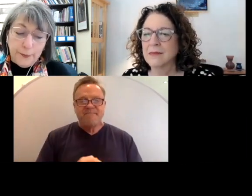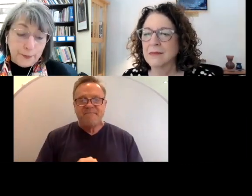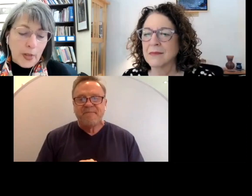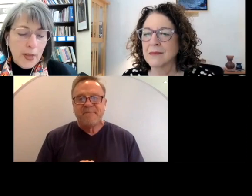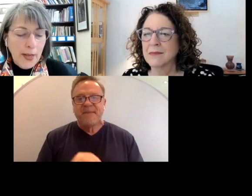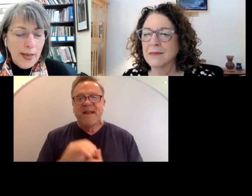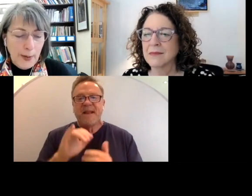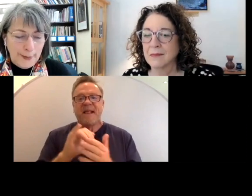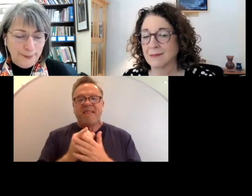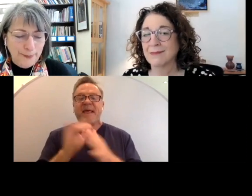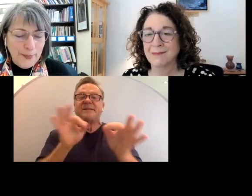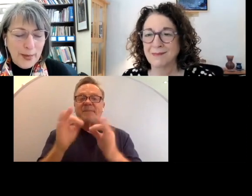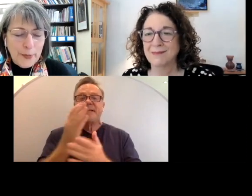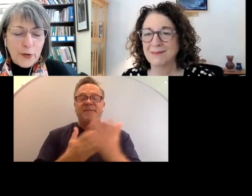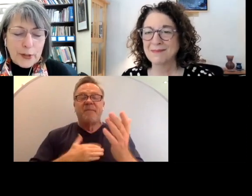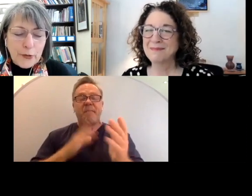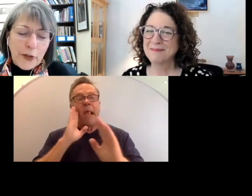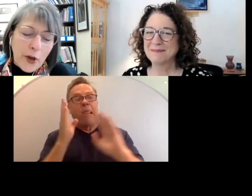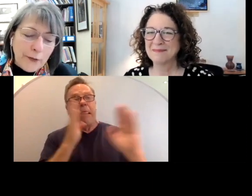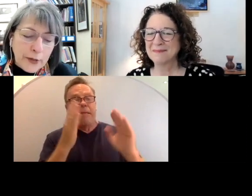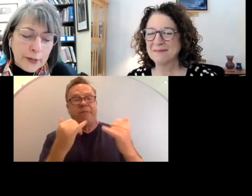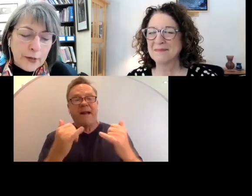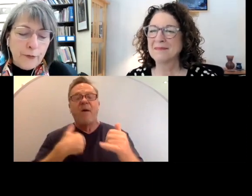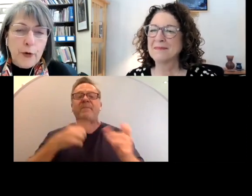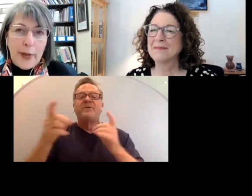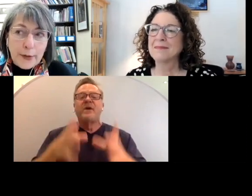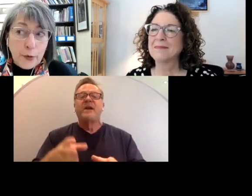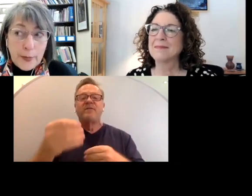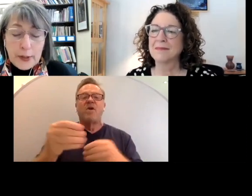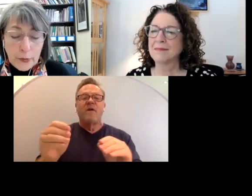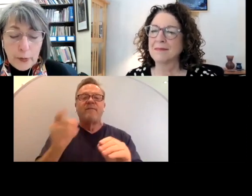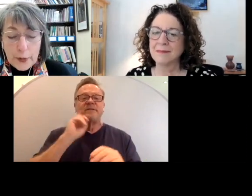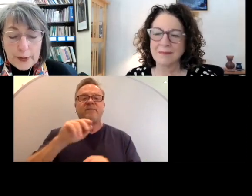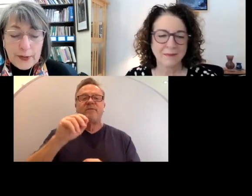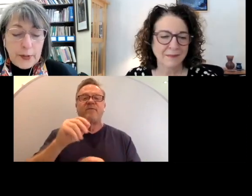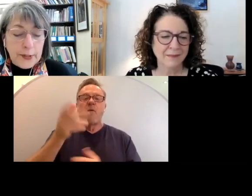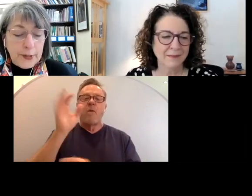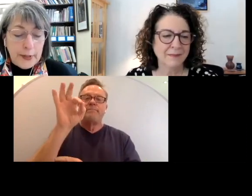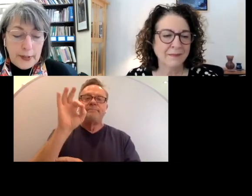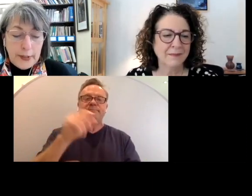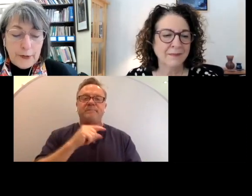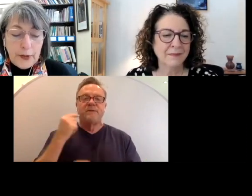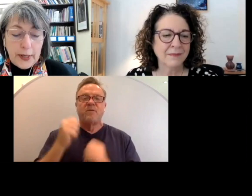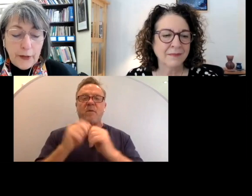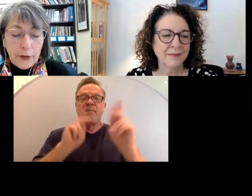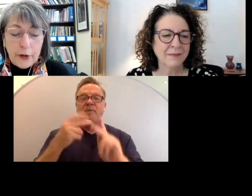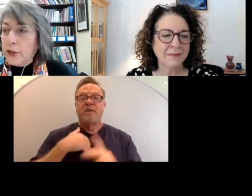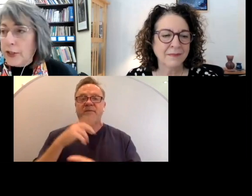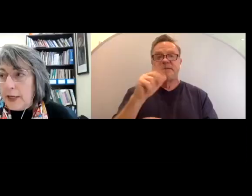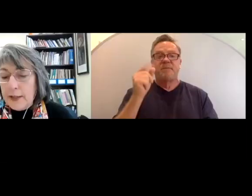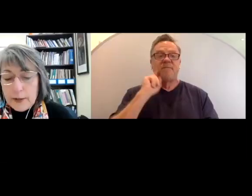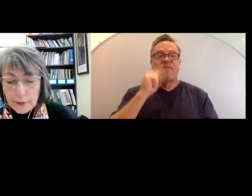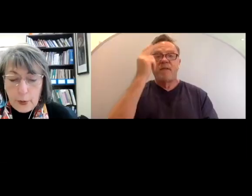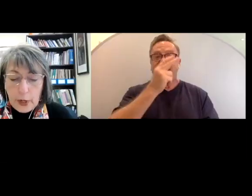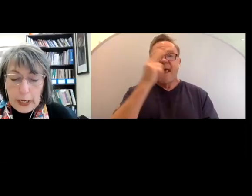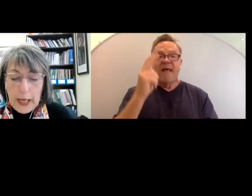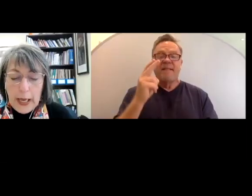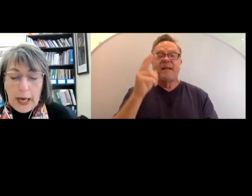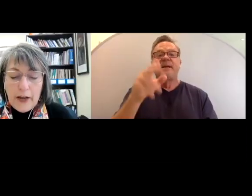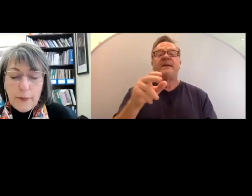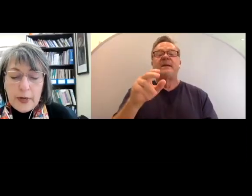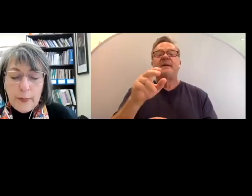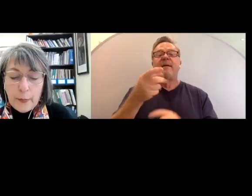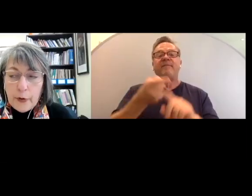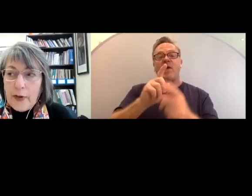right now. Anyway, I'm the director of the office for pastoral ministry with persons with disabilities for the Catholic Archdiocese of Newark.